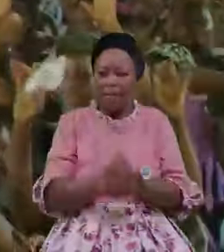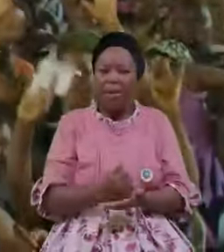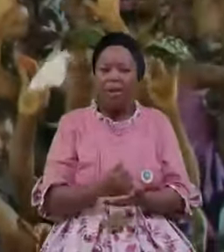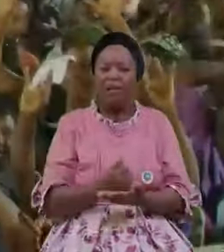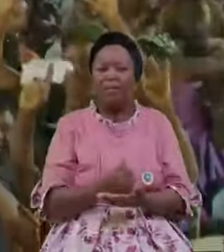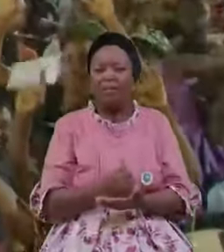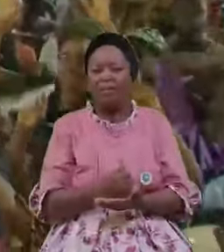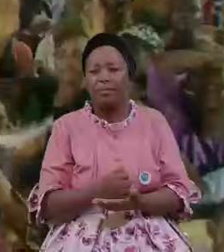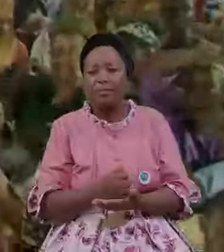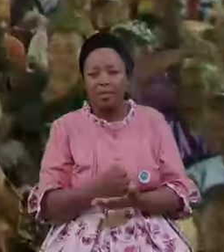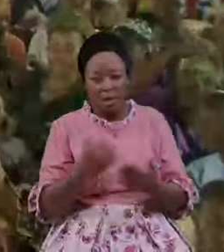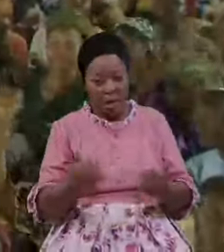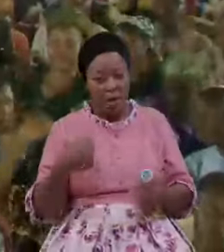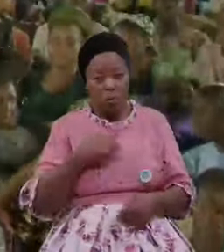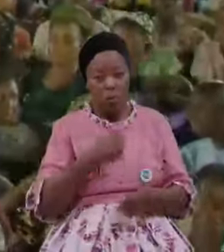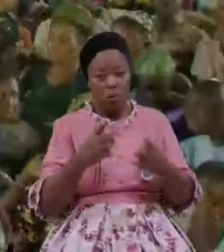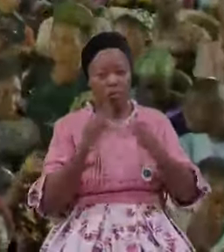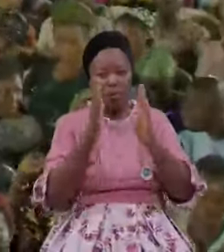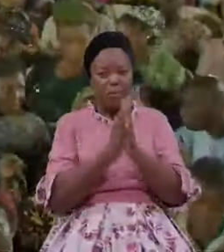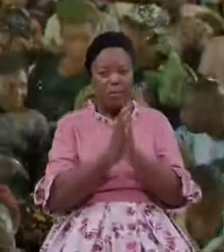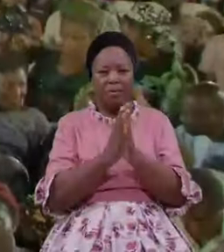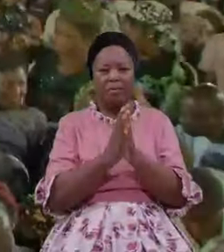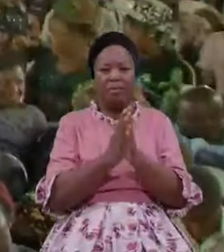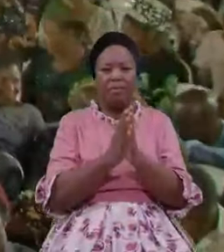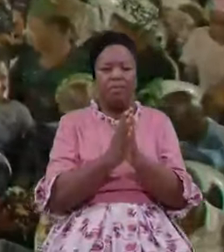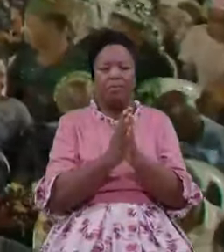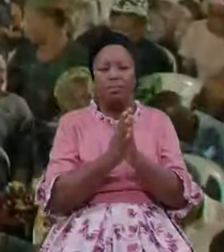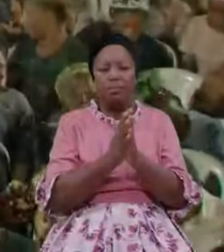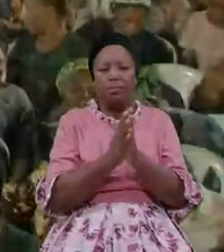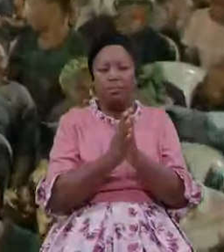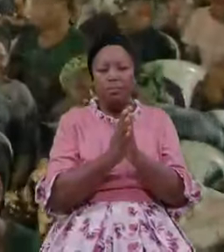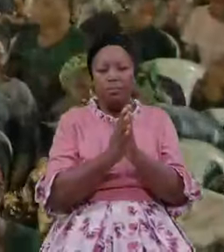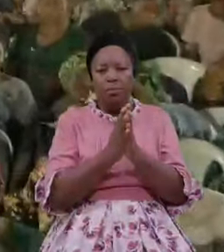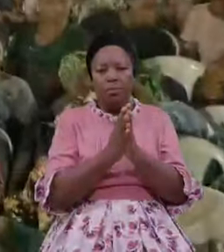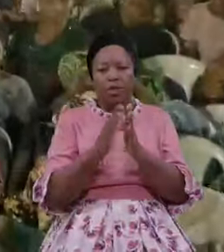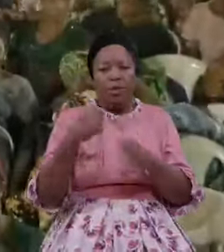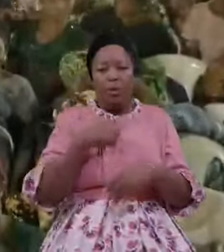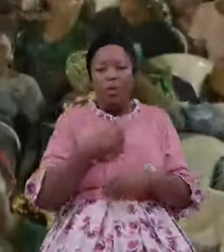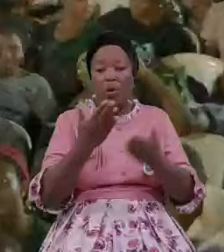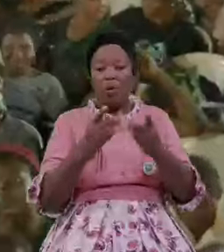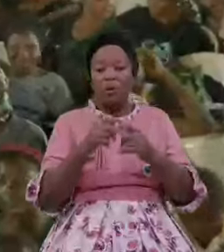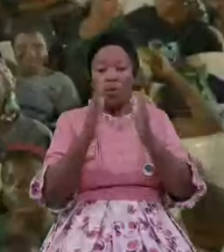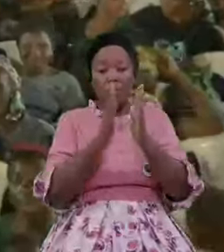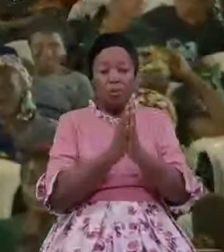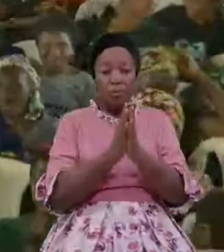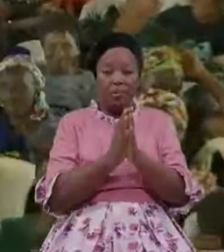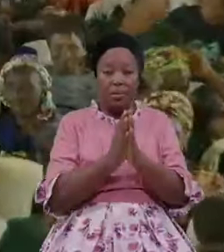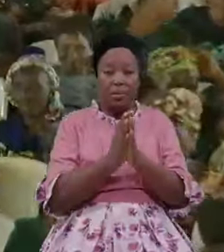it's bowed and eyes closed. It's bowed and eyes